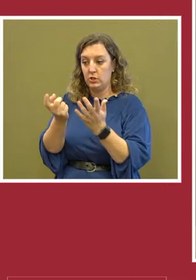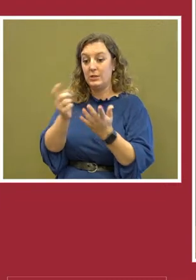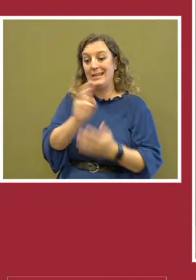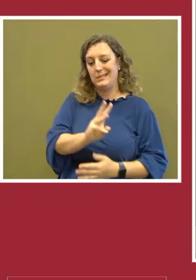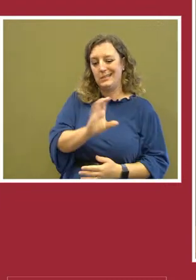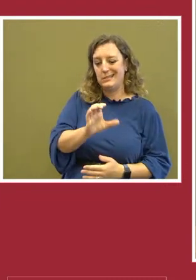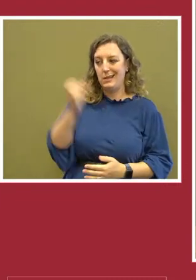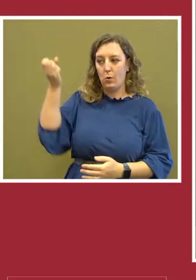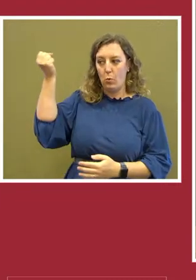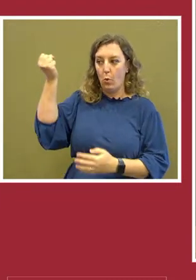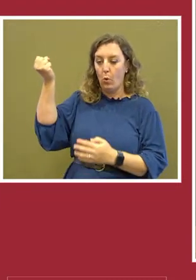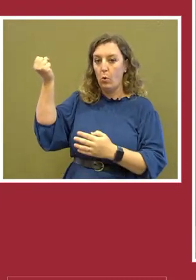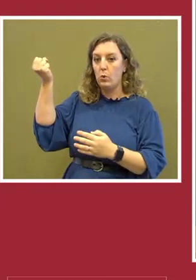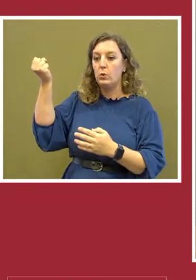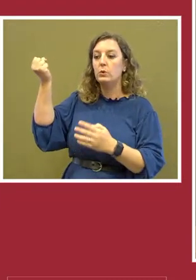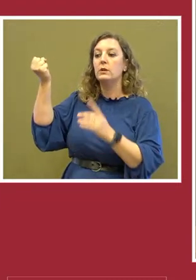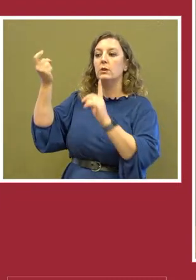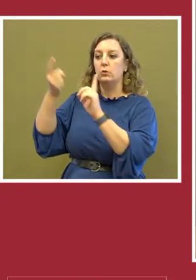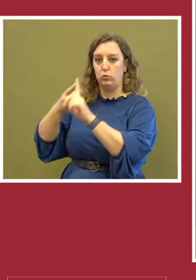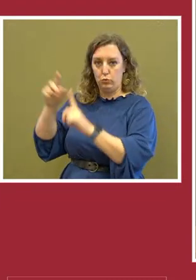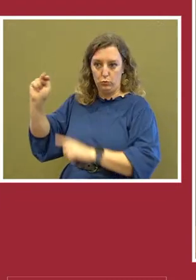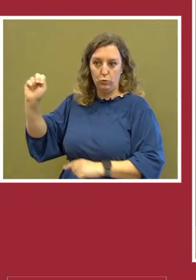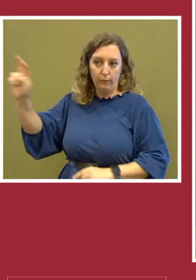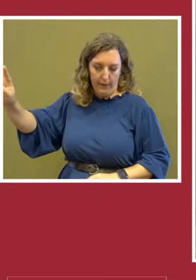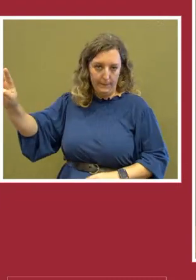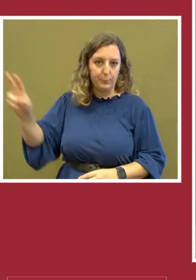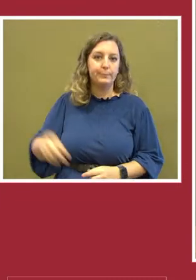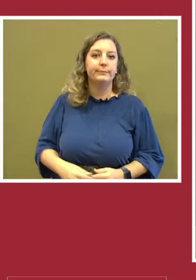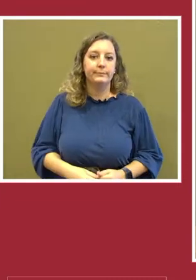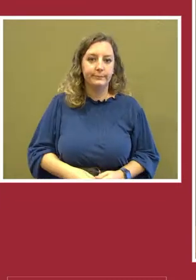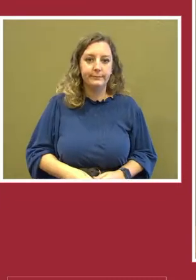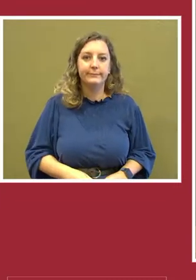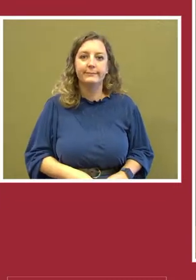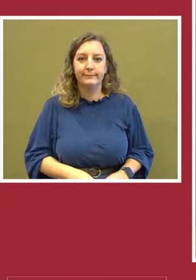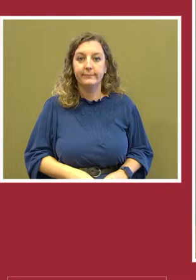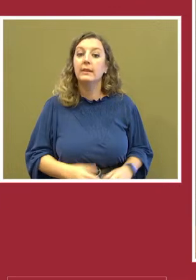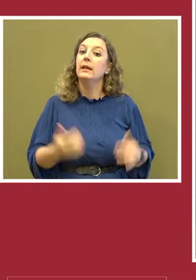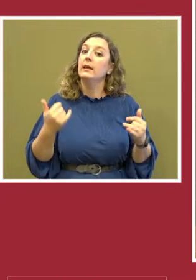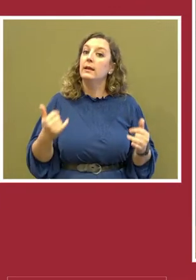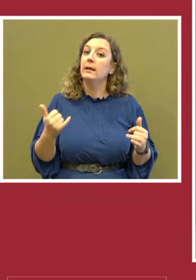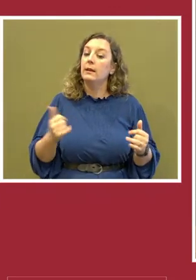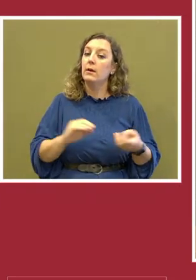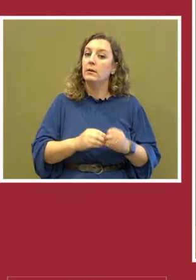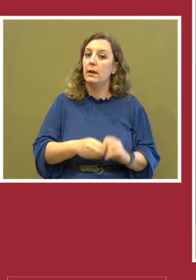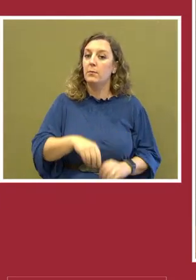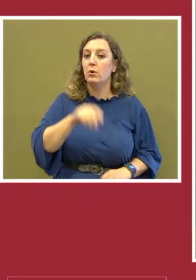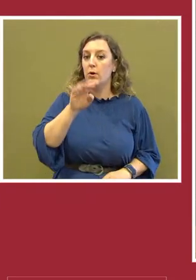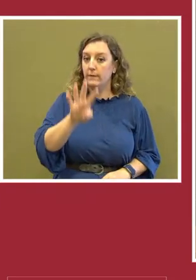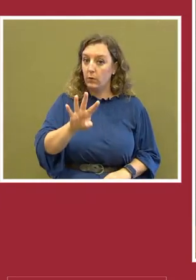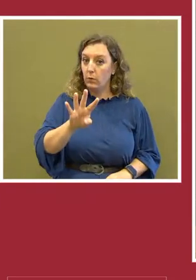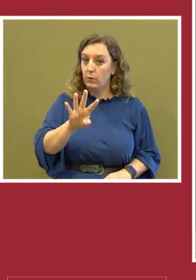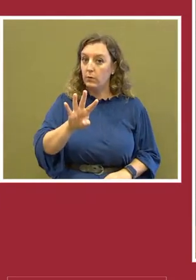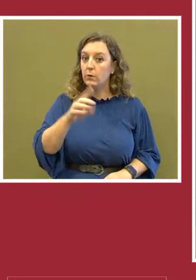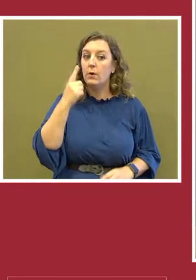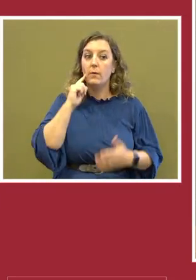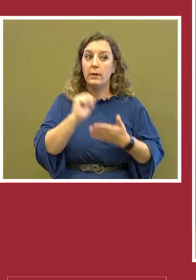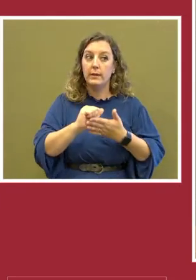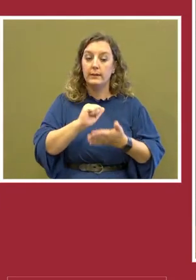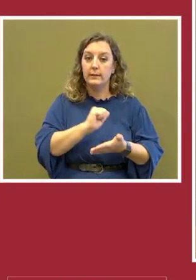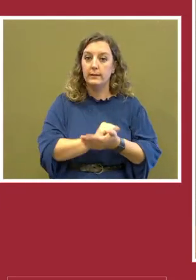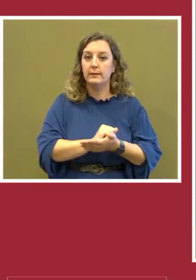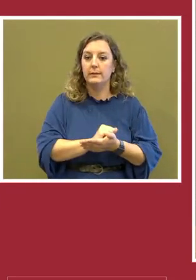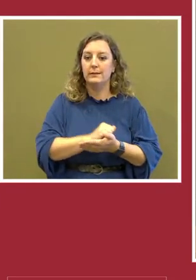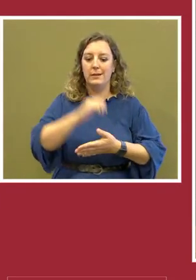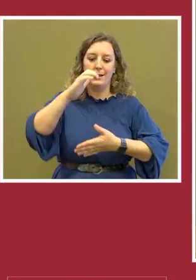6C, from consent, and it will return in November. Now we will move to item number 4 on our agenda, which is